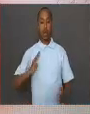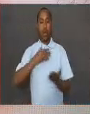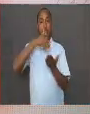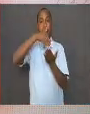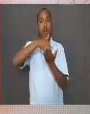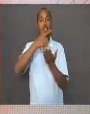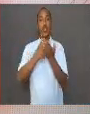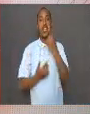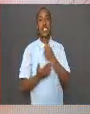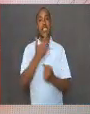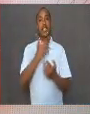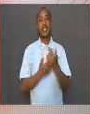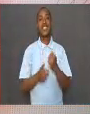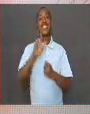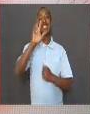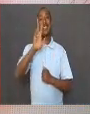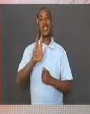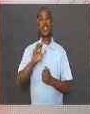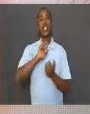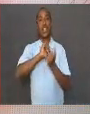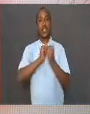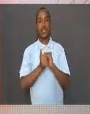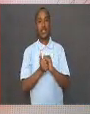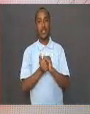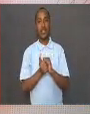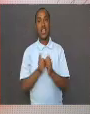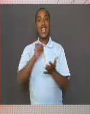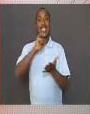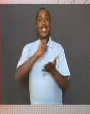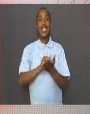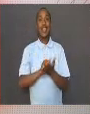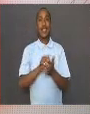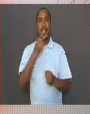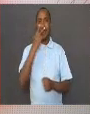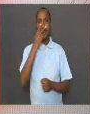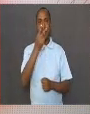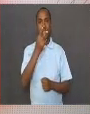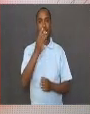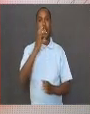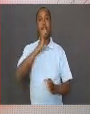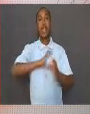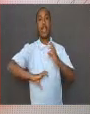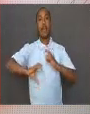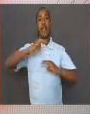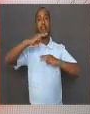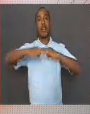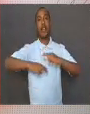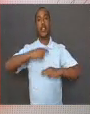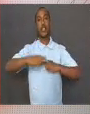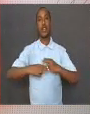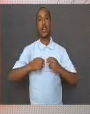We also discussed the 3 changes that indicate a